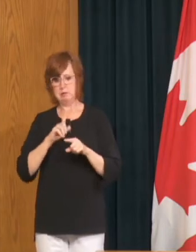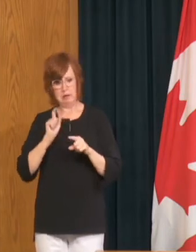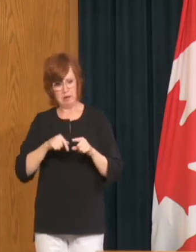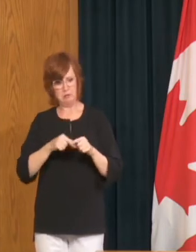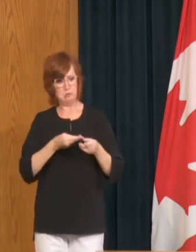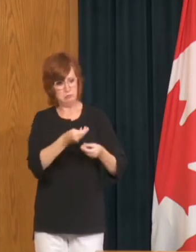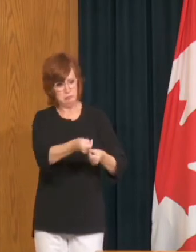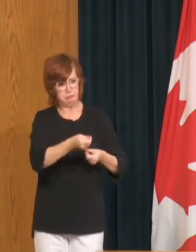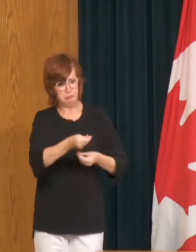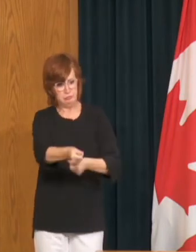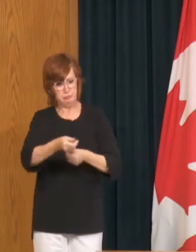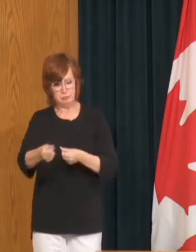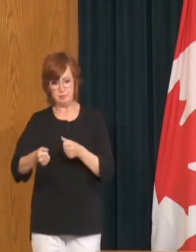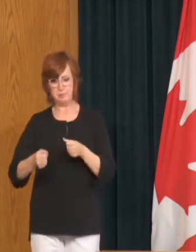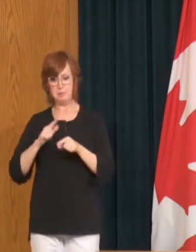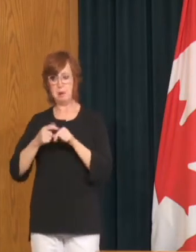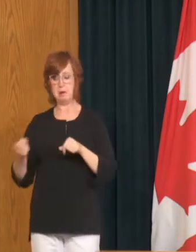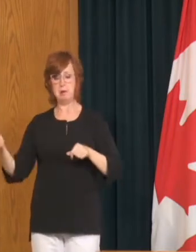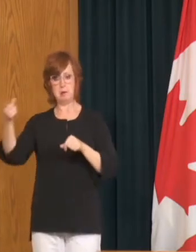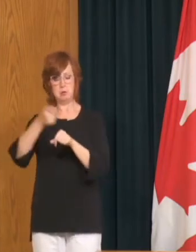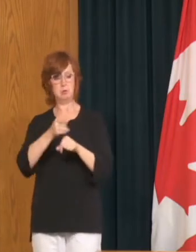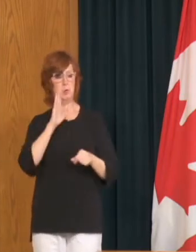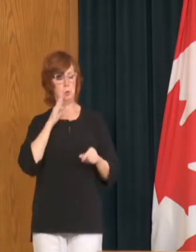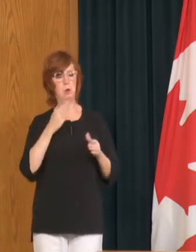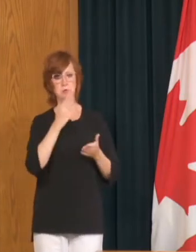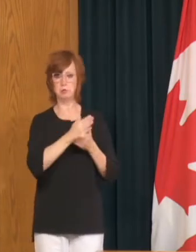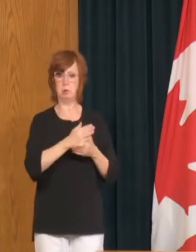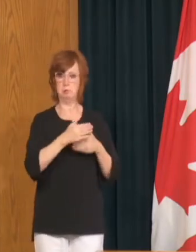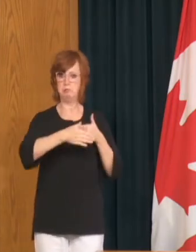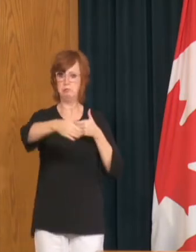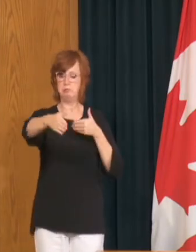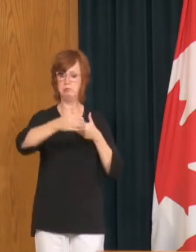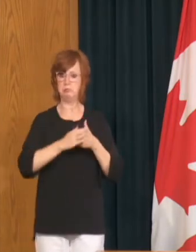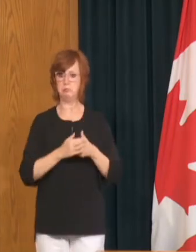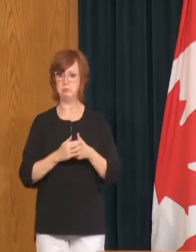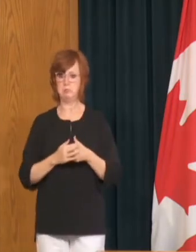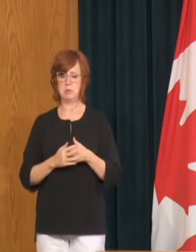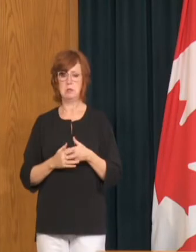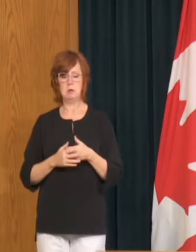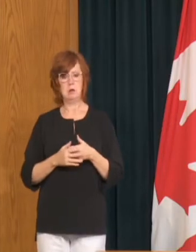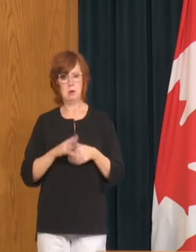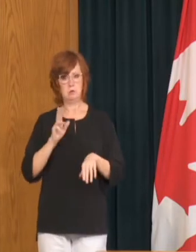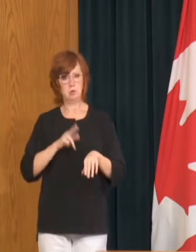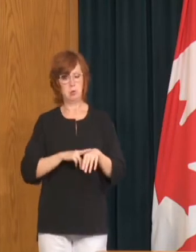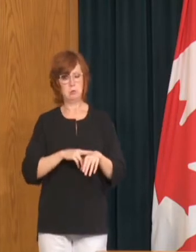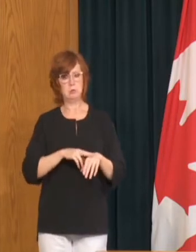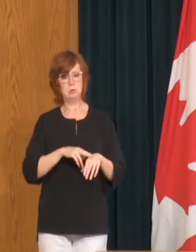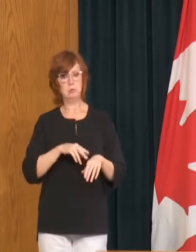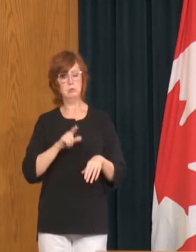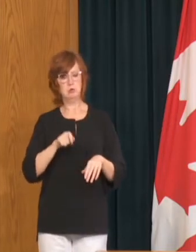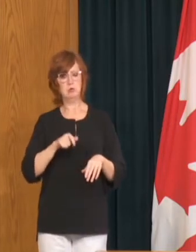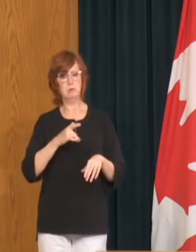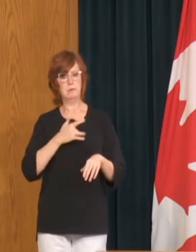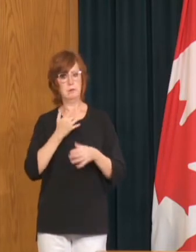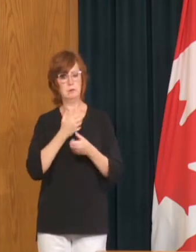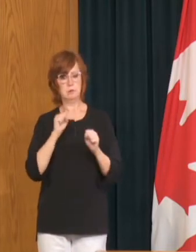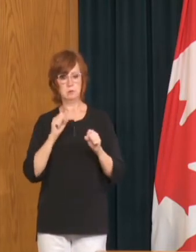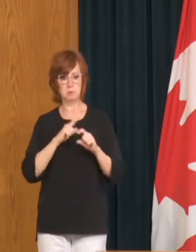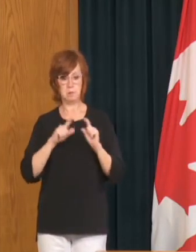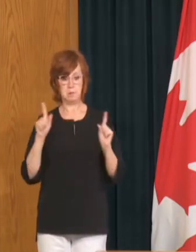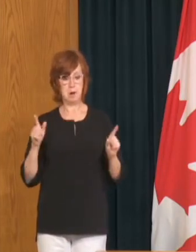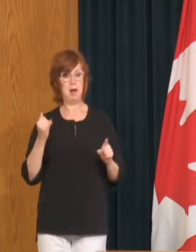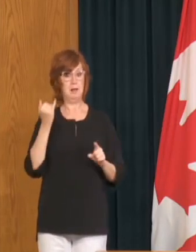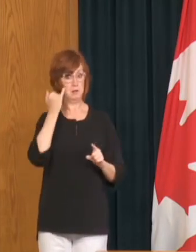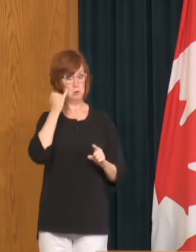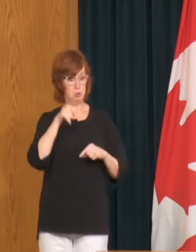uncertainty lies. So what the people can count on seeing from this Saskatchewan Party government, if we have the honor to form